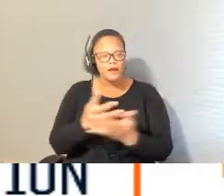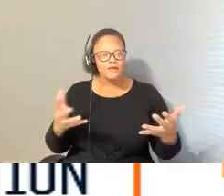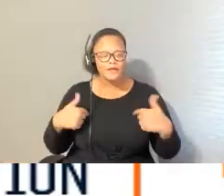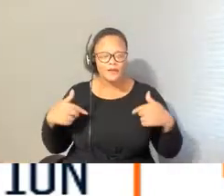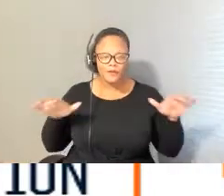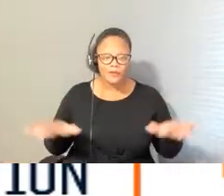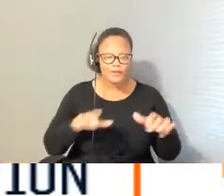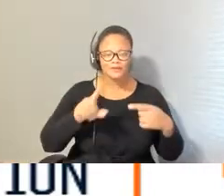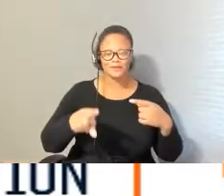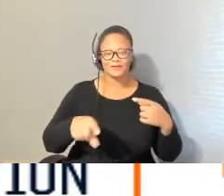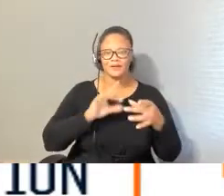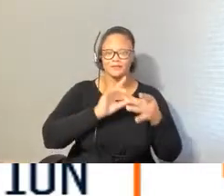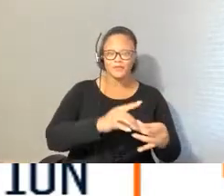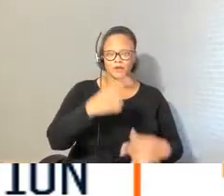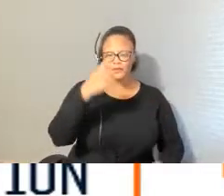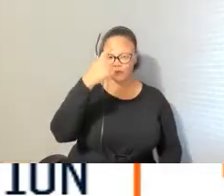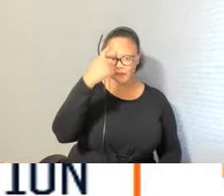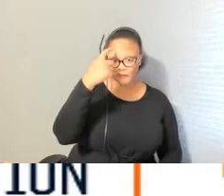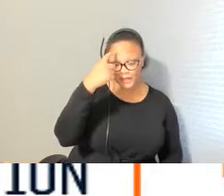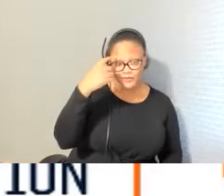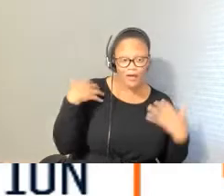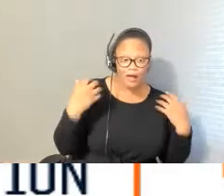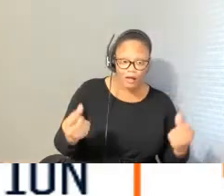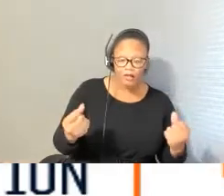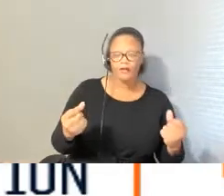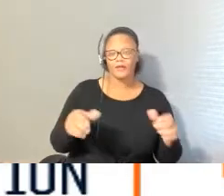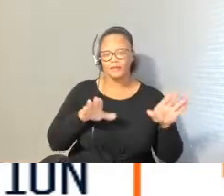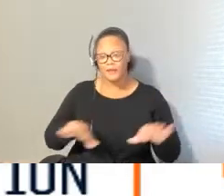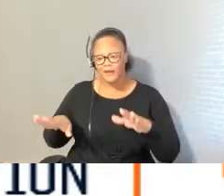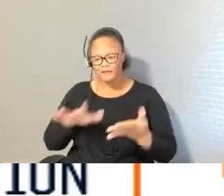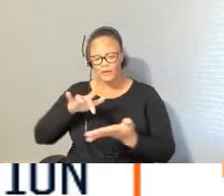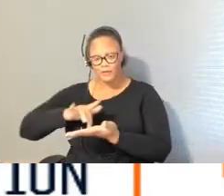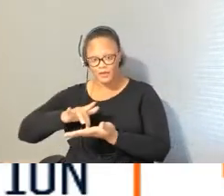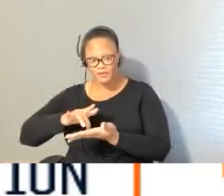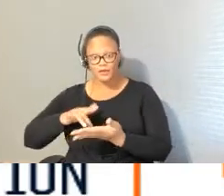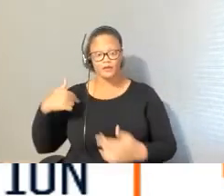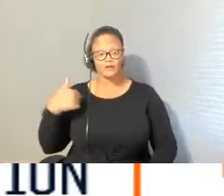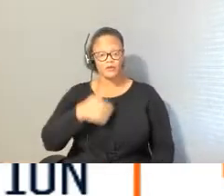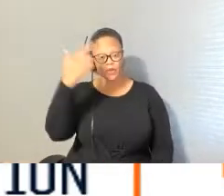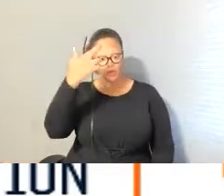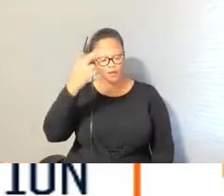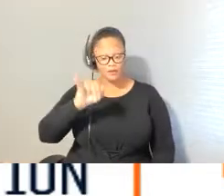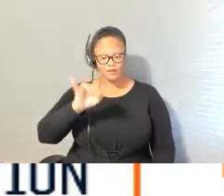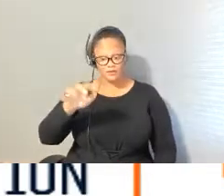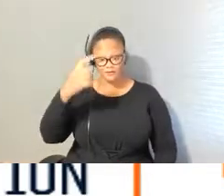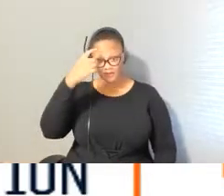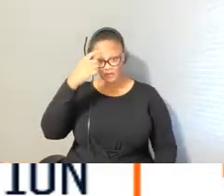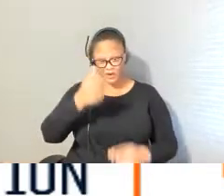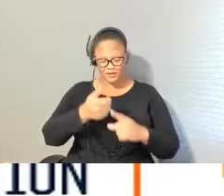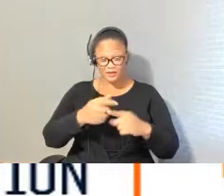or mental health. And what we realize is that if the brain is wounded and the brain has these scars because